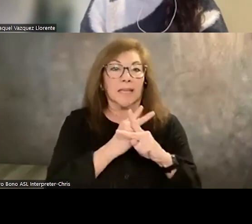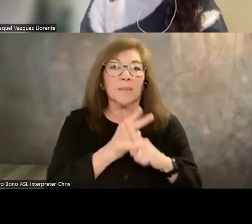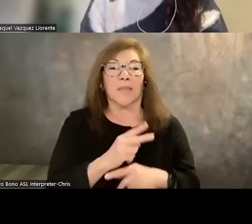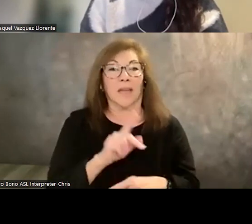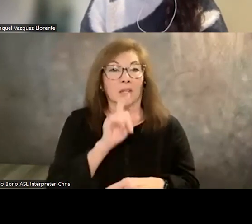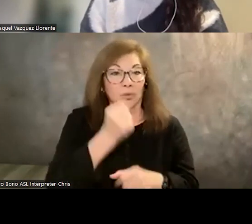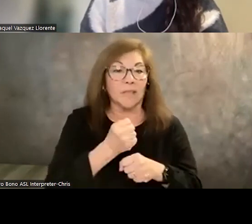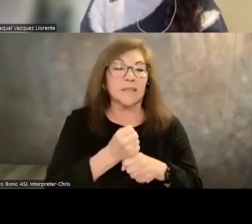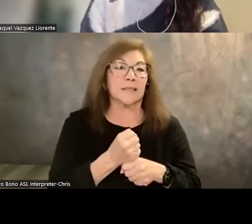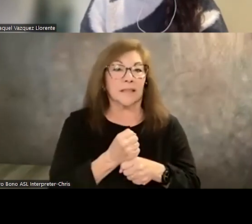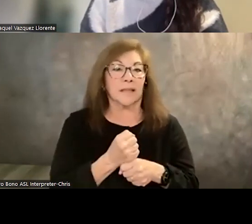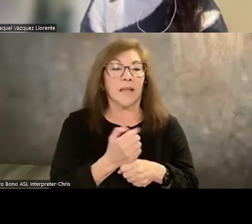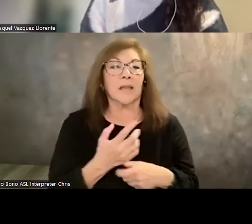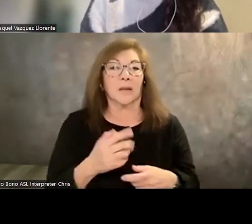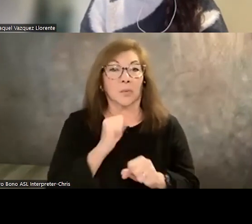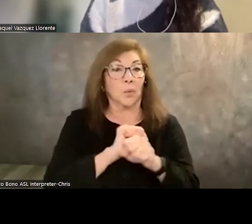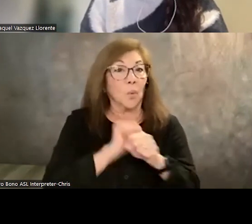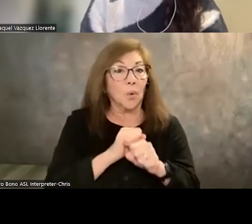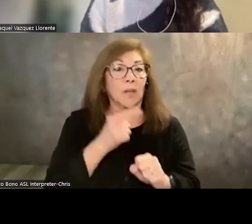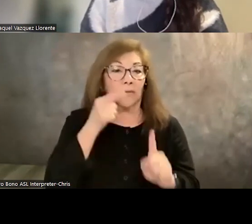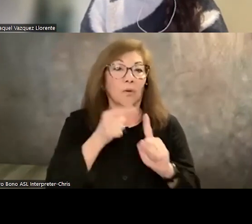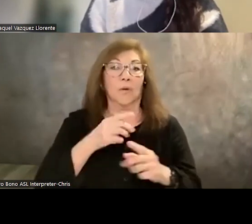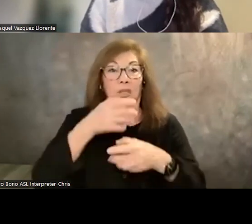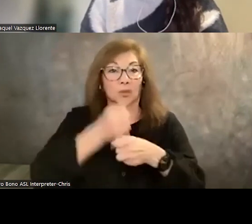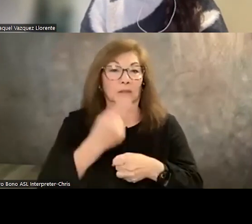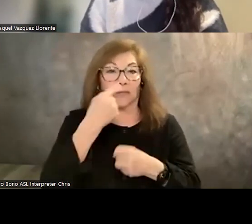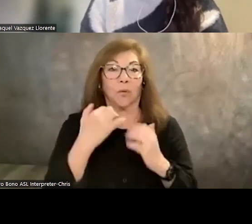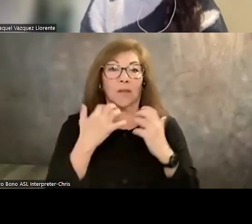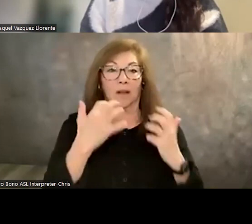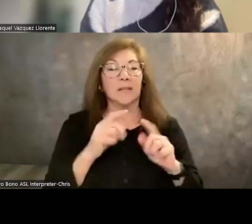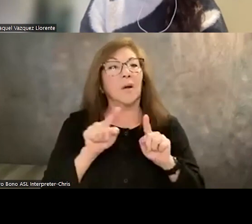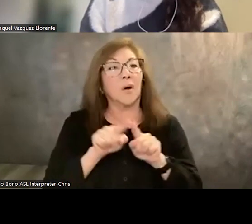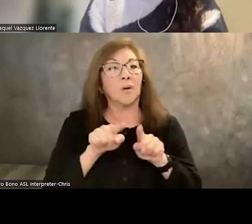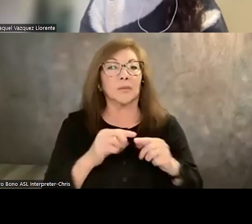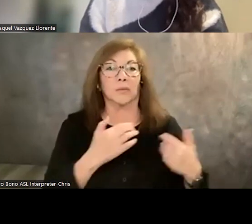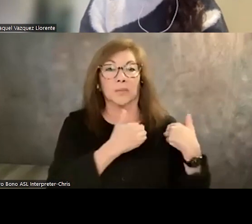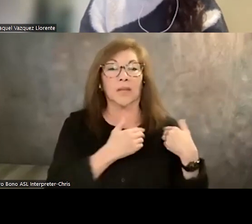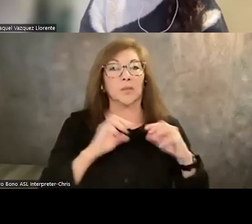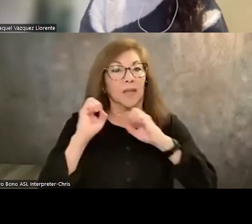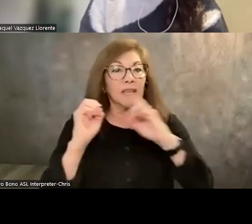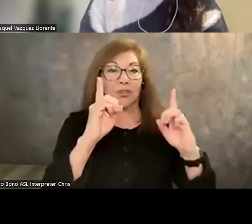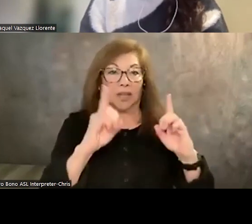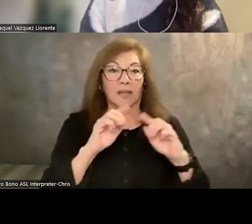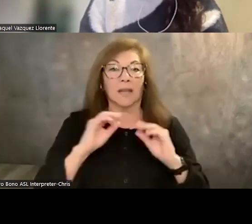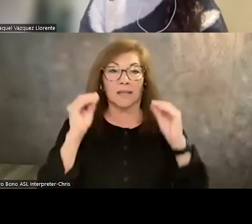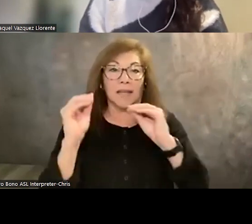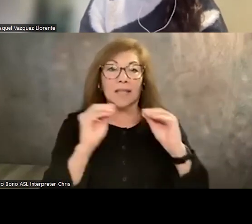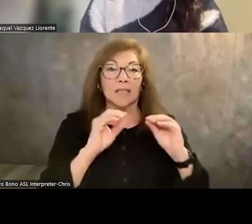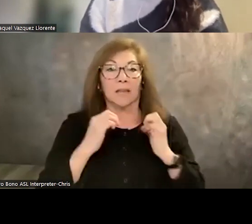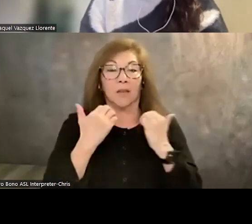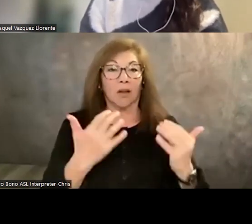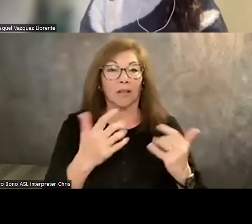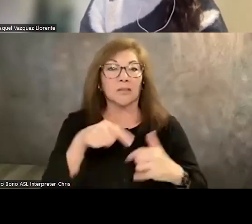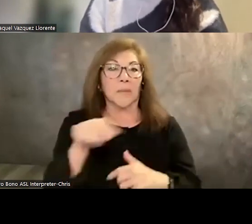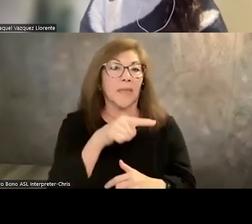of synthetic media if we're working for it, with it. We also have a responsibility to educate the audience, so that they will be